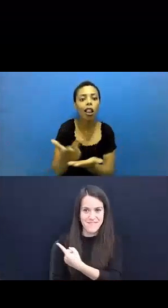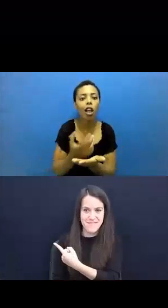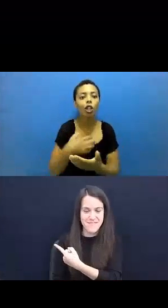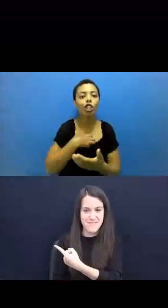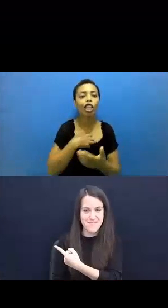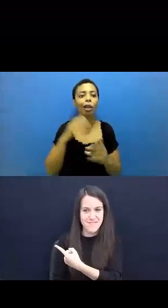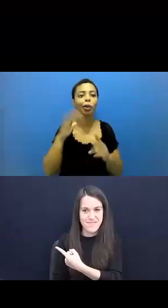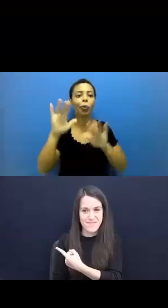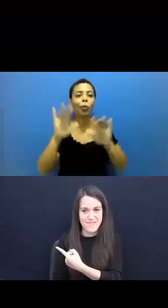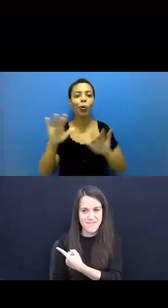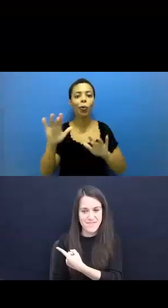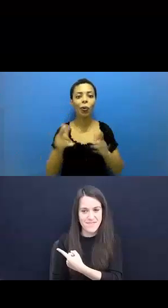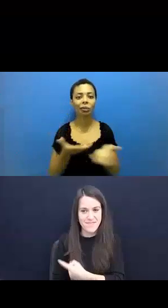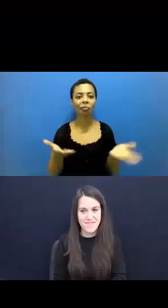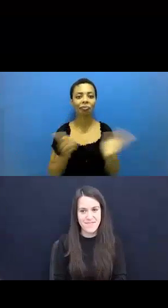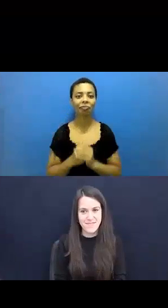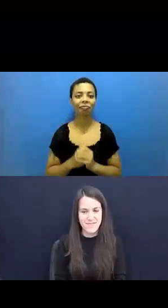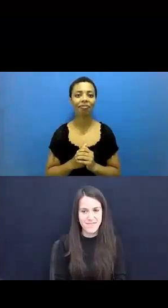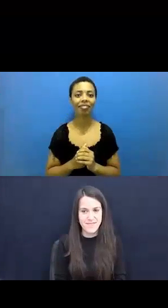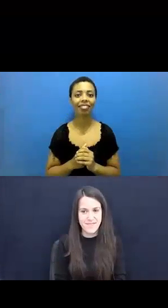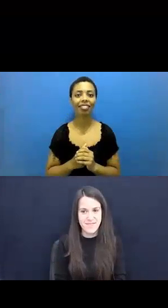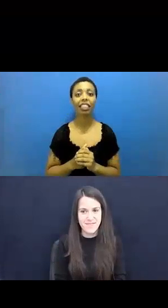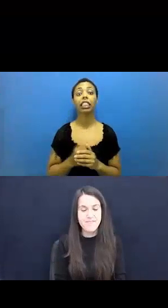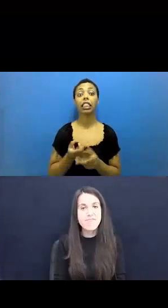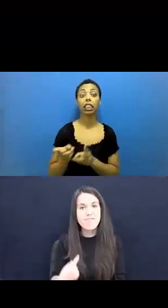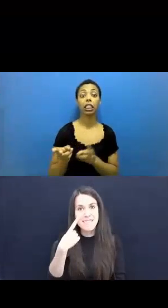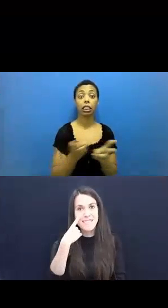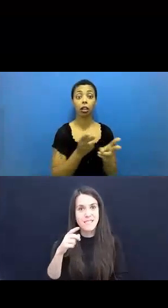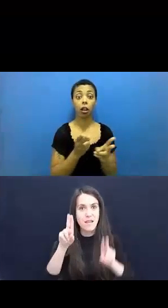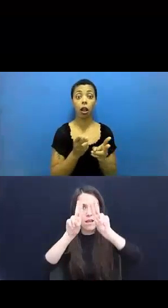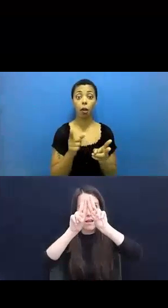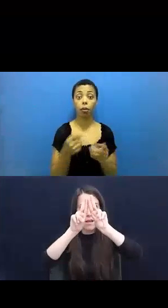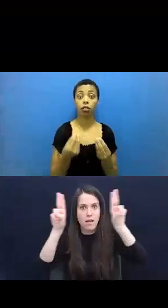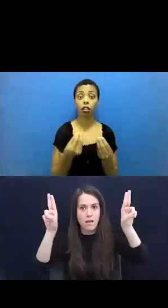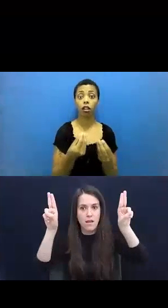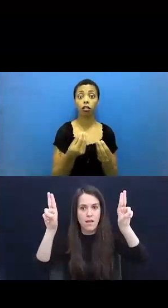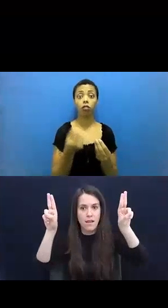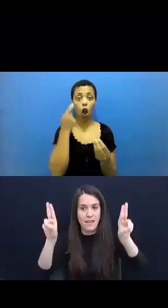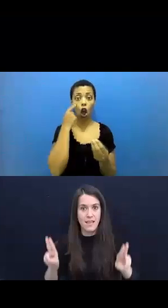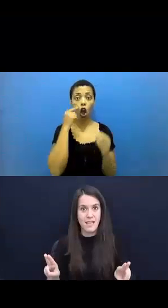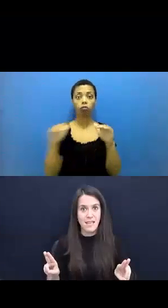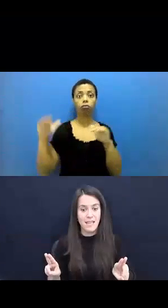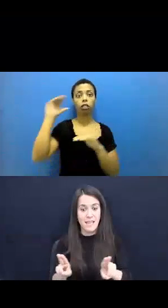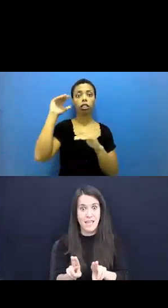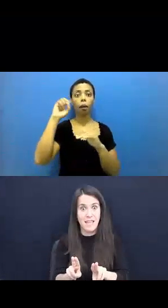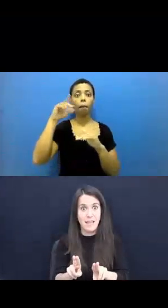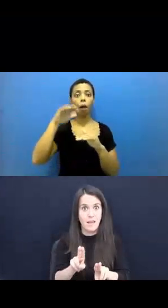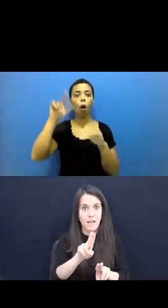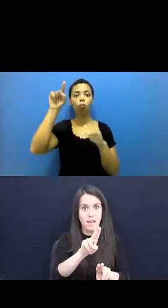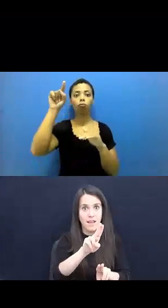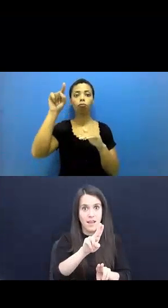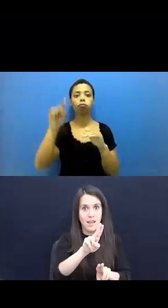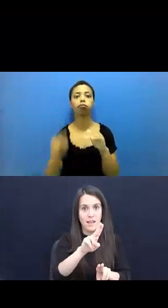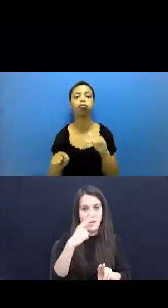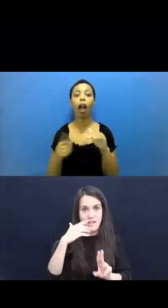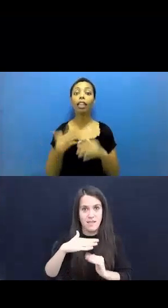2 fingers of each hand start from the top middle of the back and then move in opposite direction, then downwards to